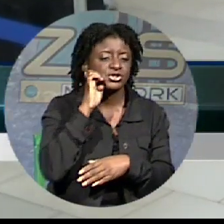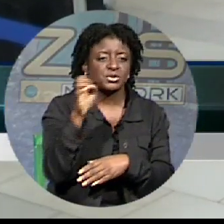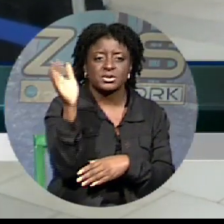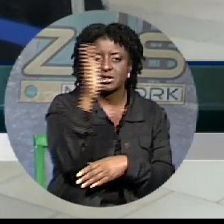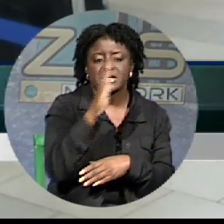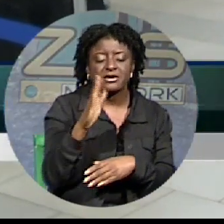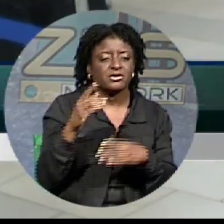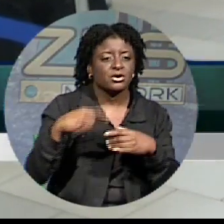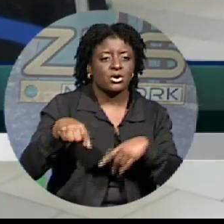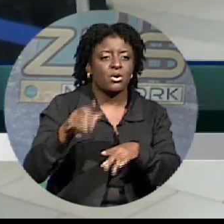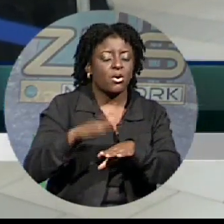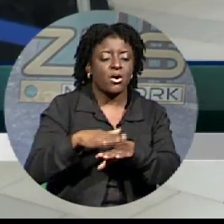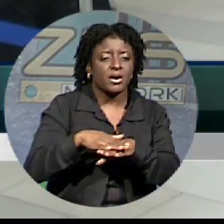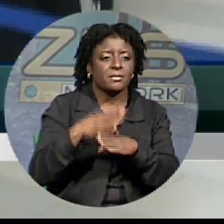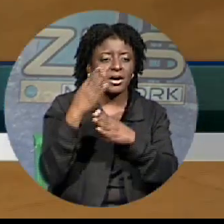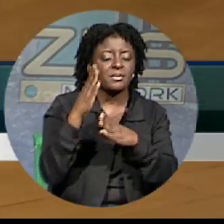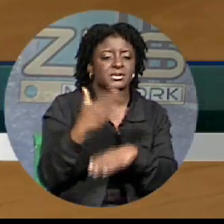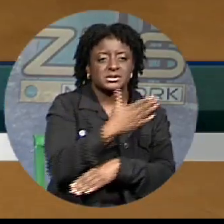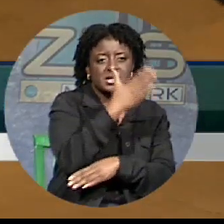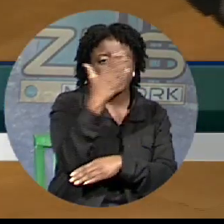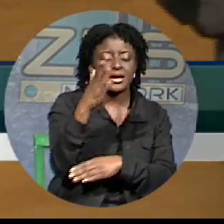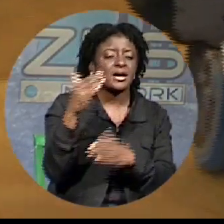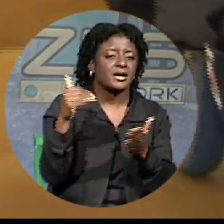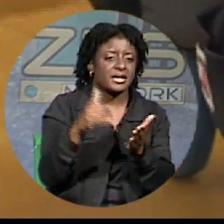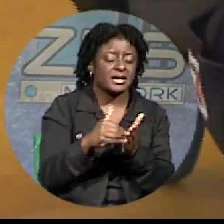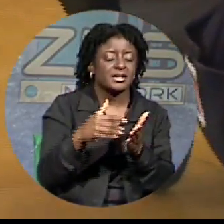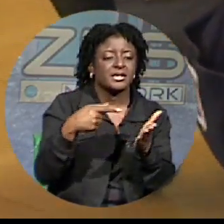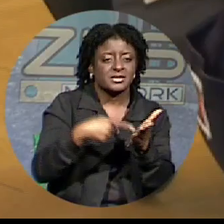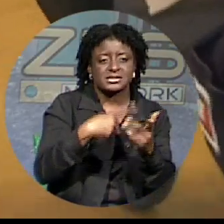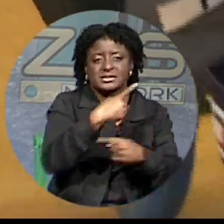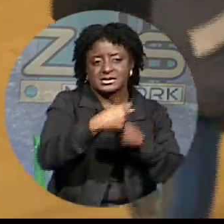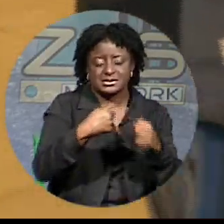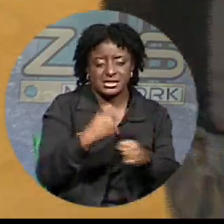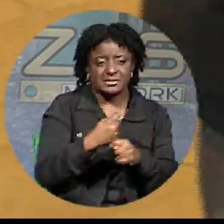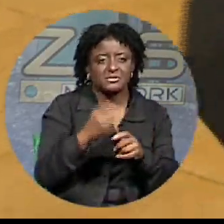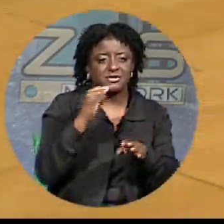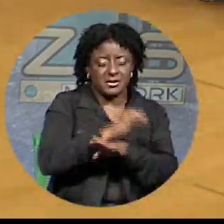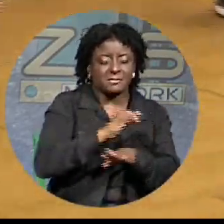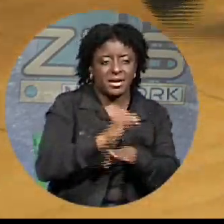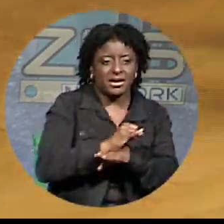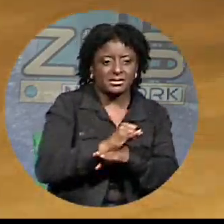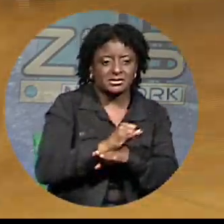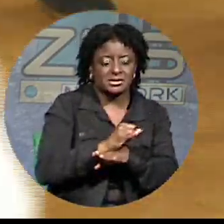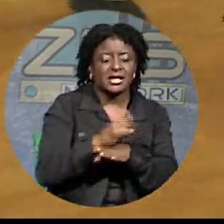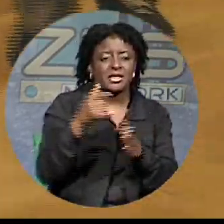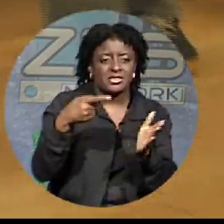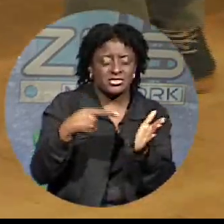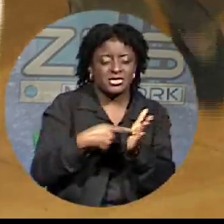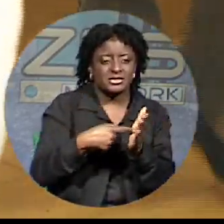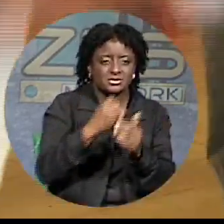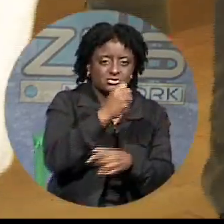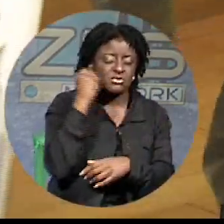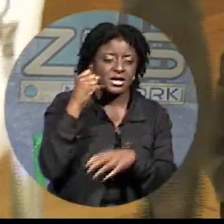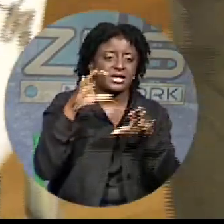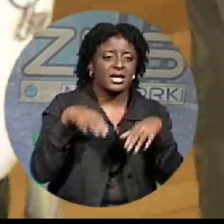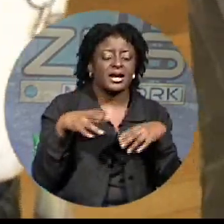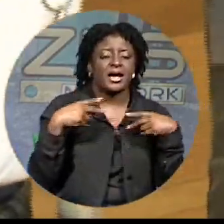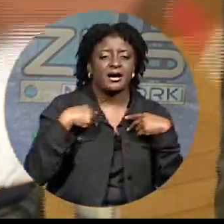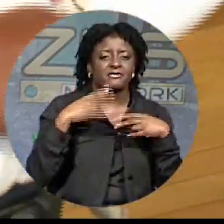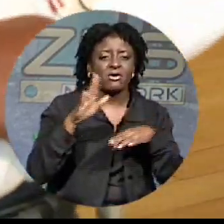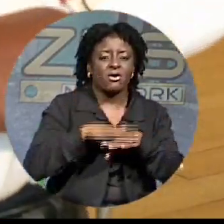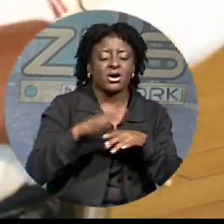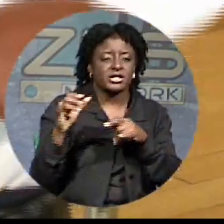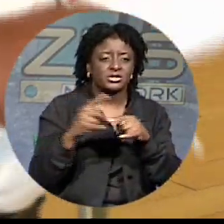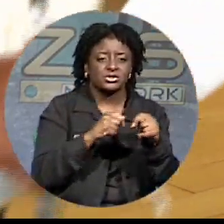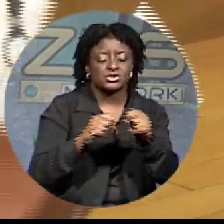negative impact the Bahamas Air pilot strike could have on the country's number one industry, tourism. Denning and her family's flight was scheduled